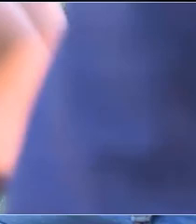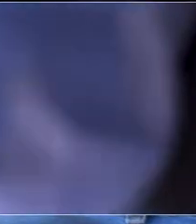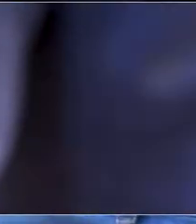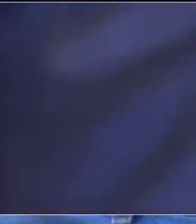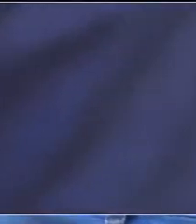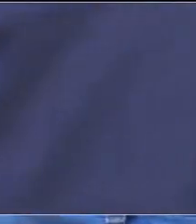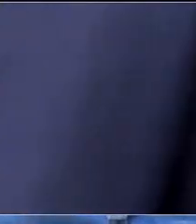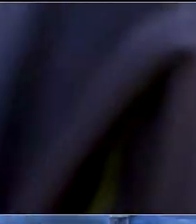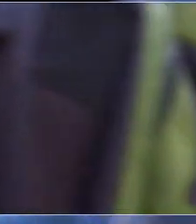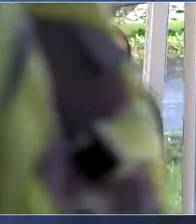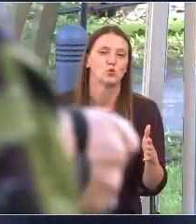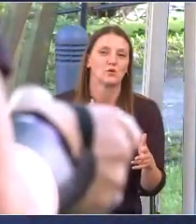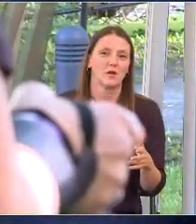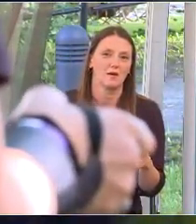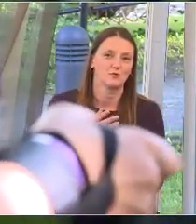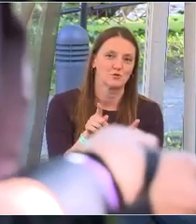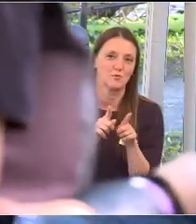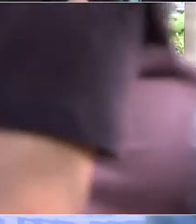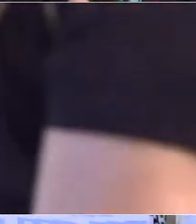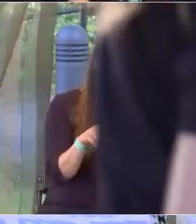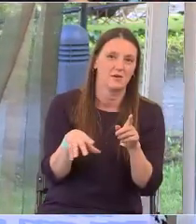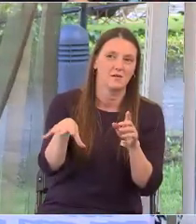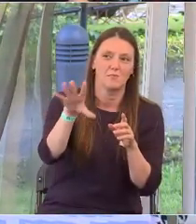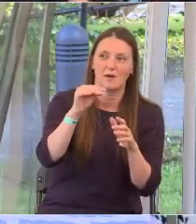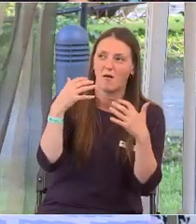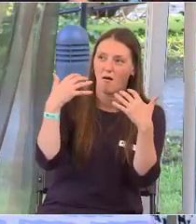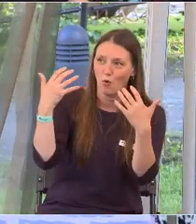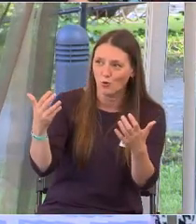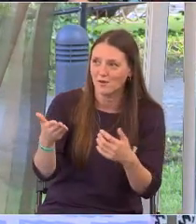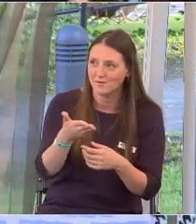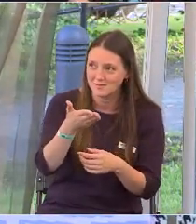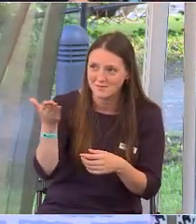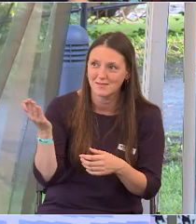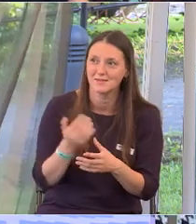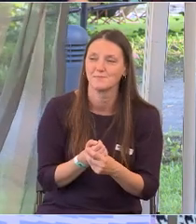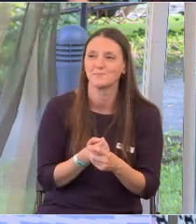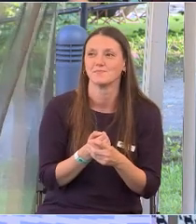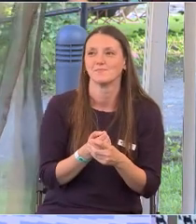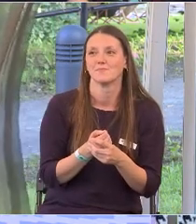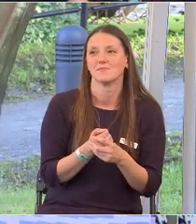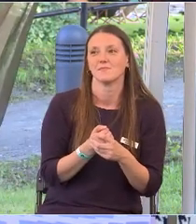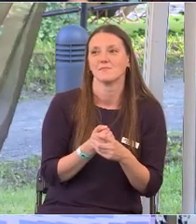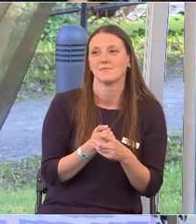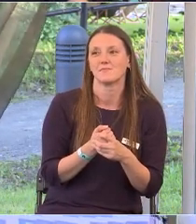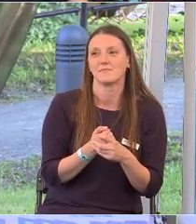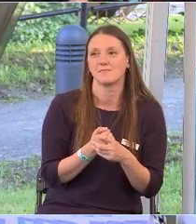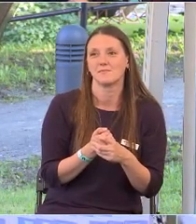Big thanks also to our audience here on the site and our